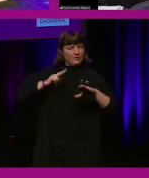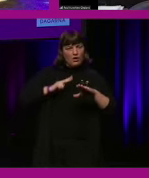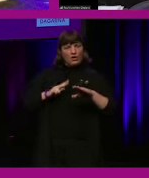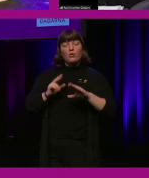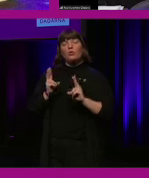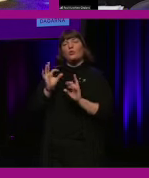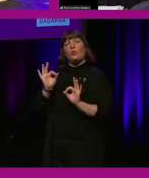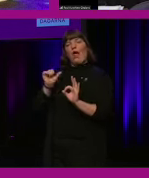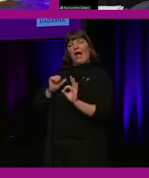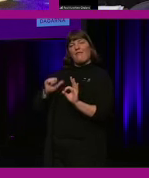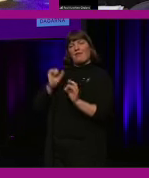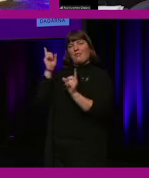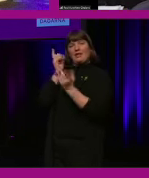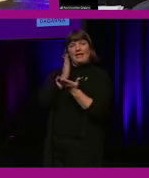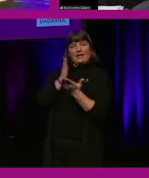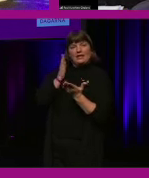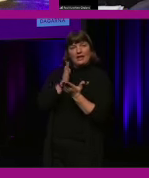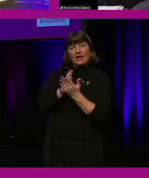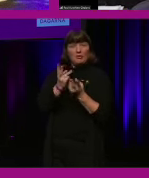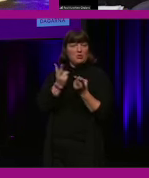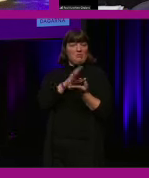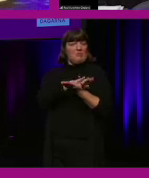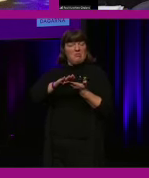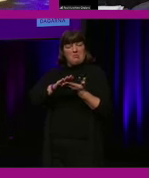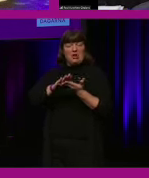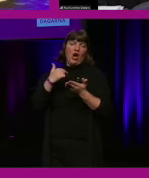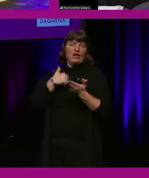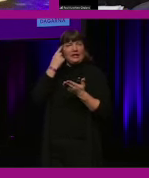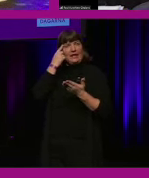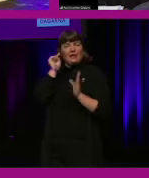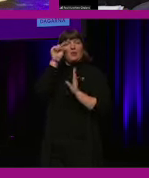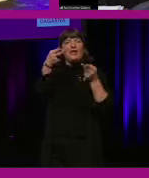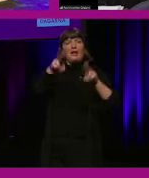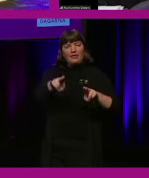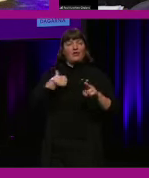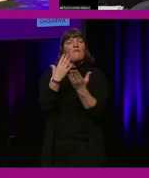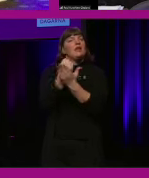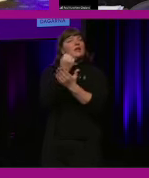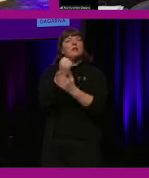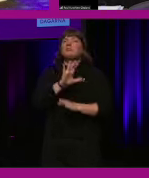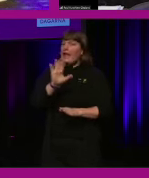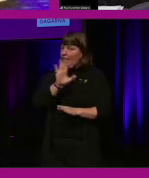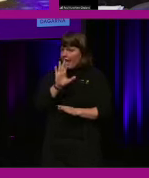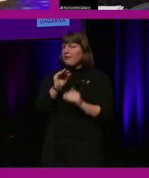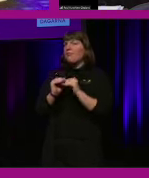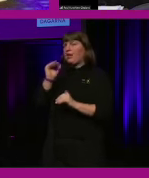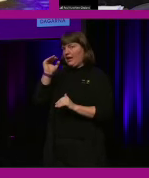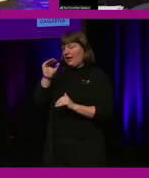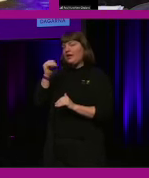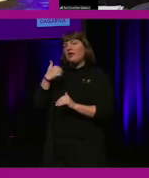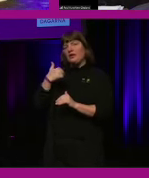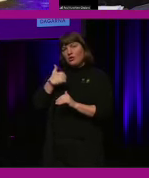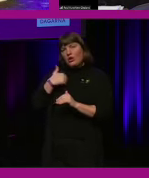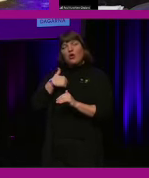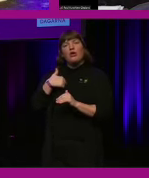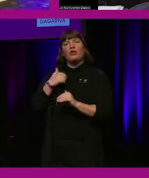Implementation of human rights is not simply about winning a case in court. It's about making human